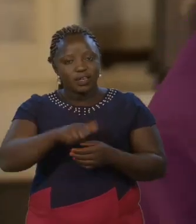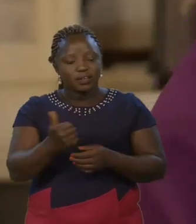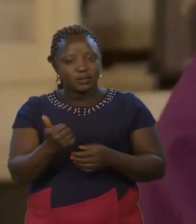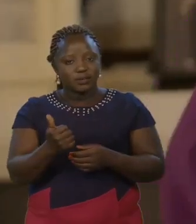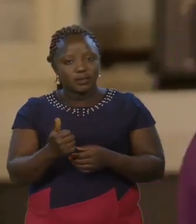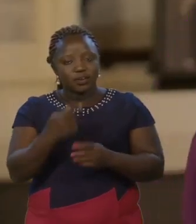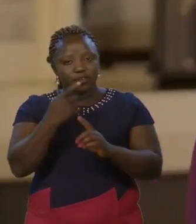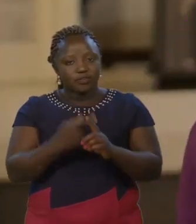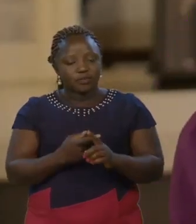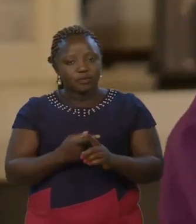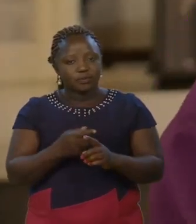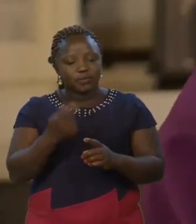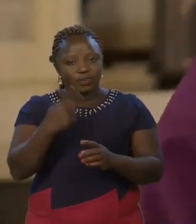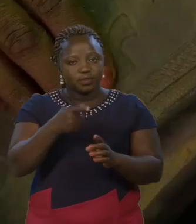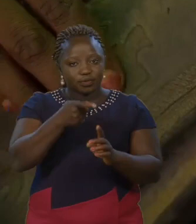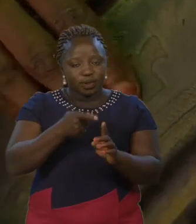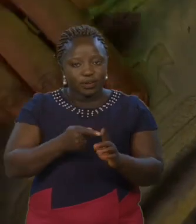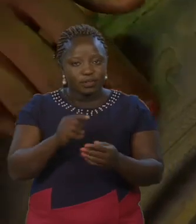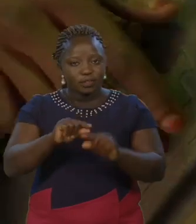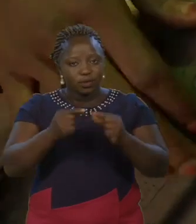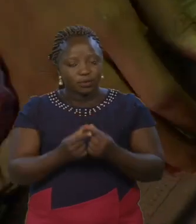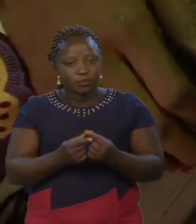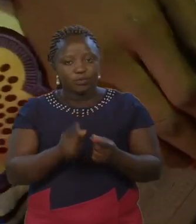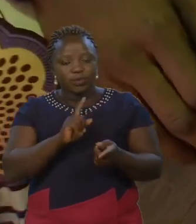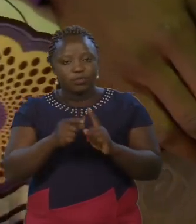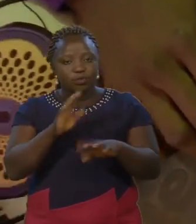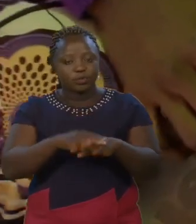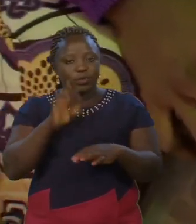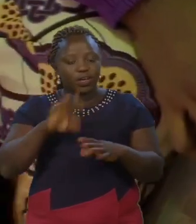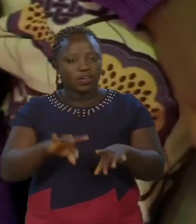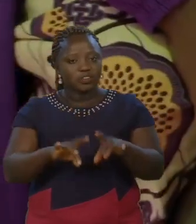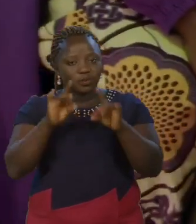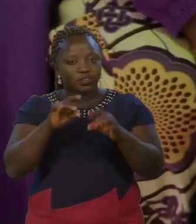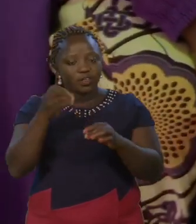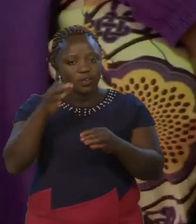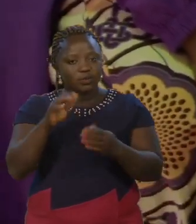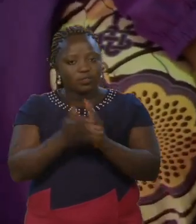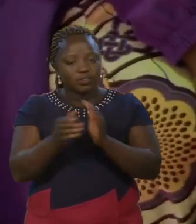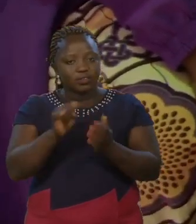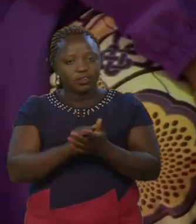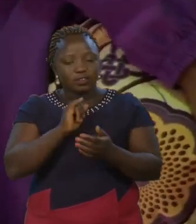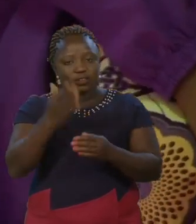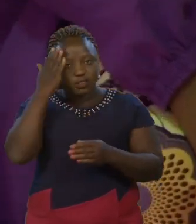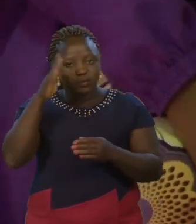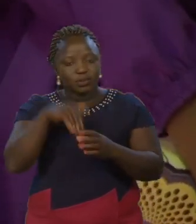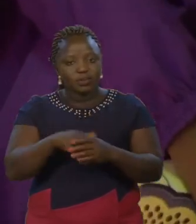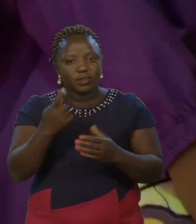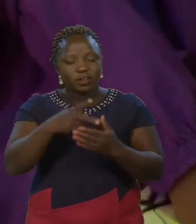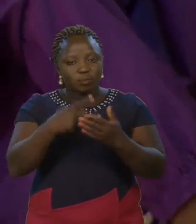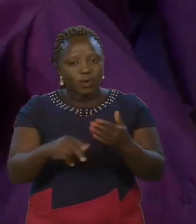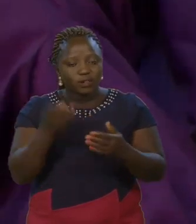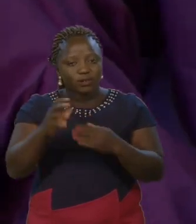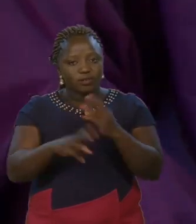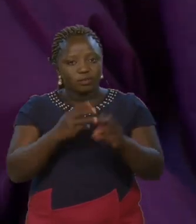Mariam Nuhu from the vulcanizing unit speaks on her choice of a skill that is known in this part of the world to be for